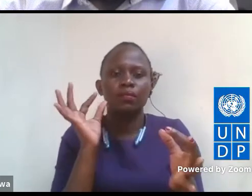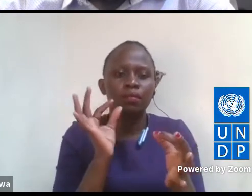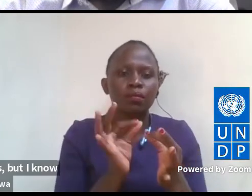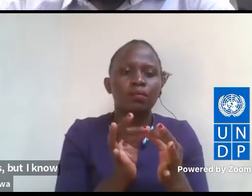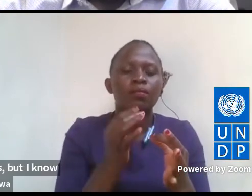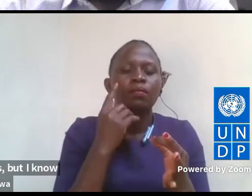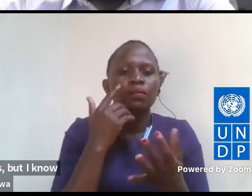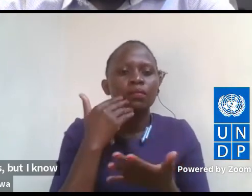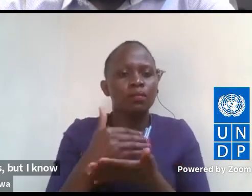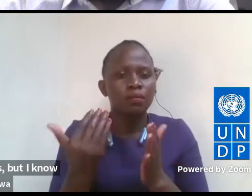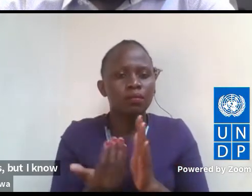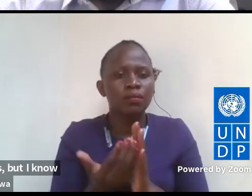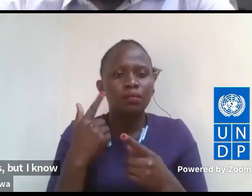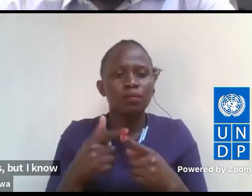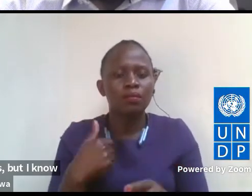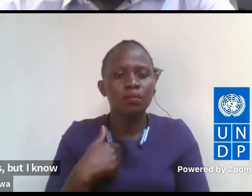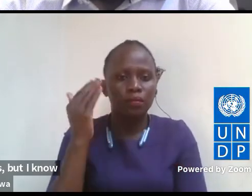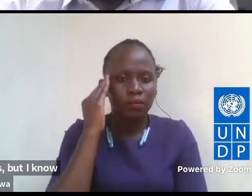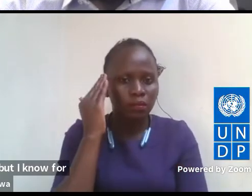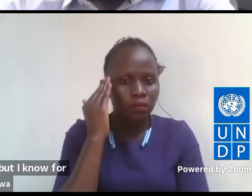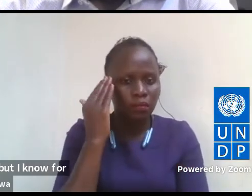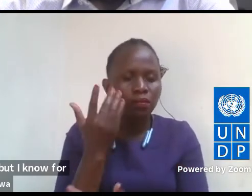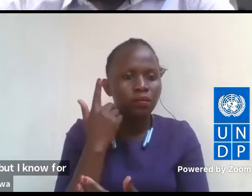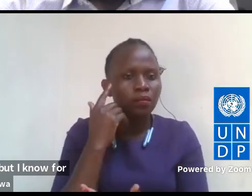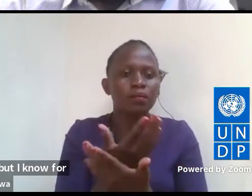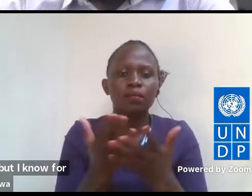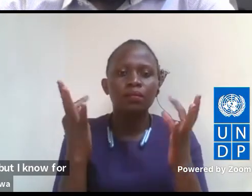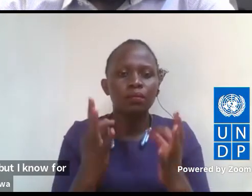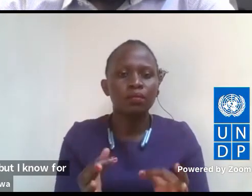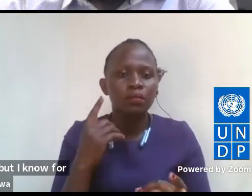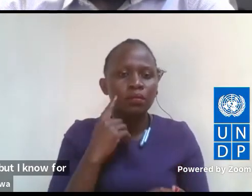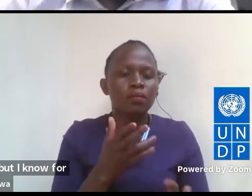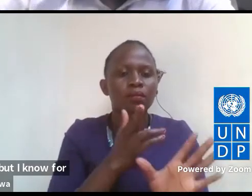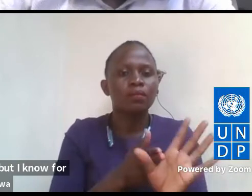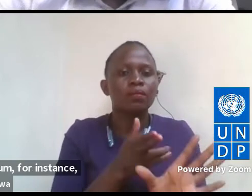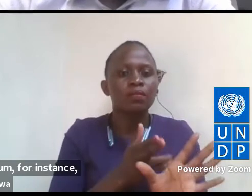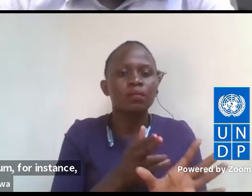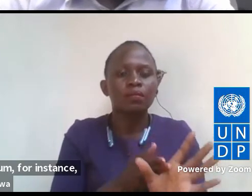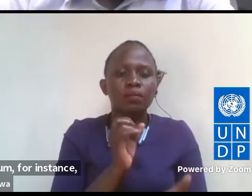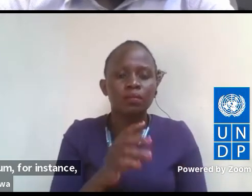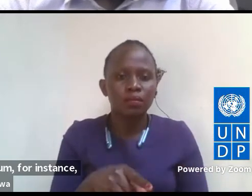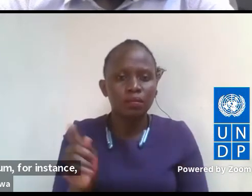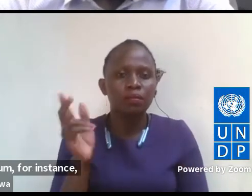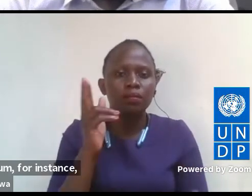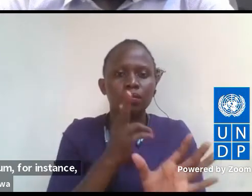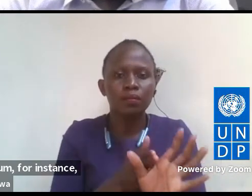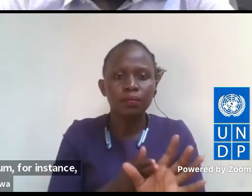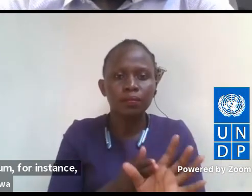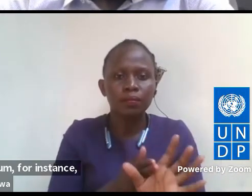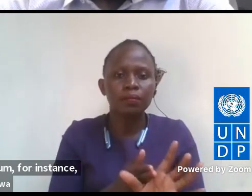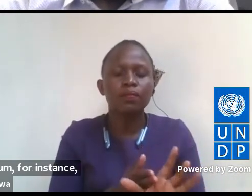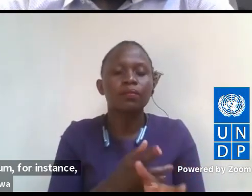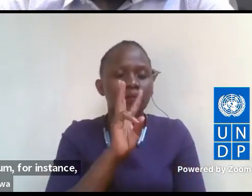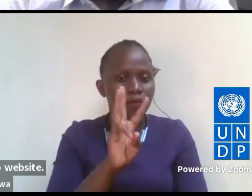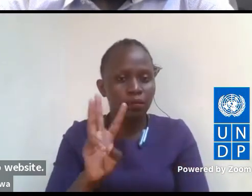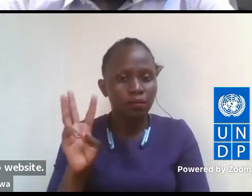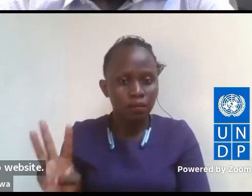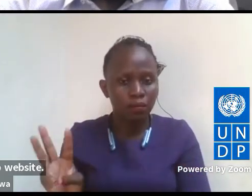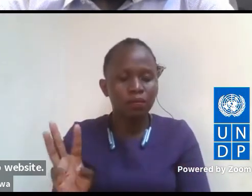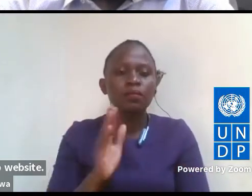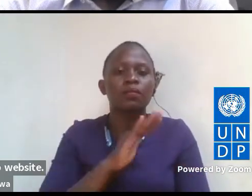know, for instance, for anything around petroleum, for instance, when you go to the Petroleum Authority of Uganda website, all the kind